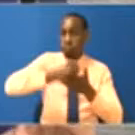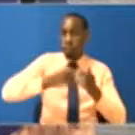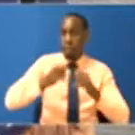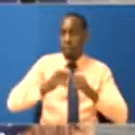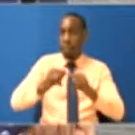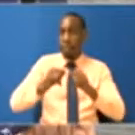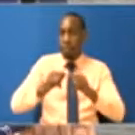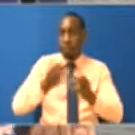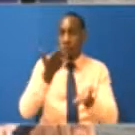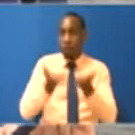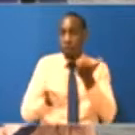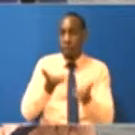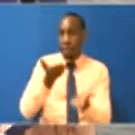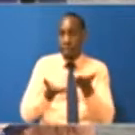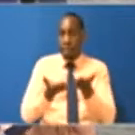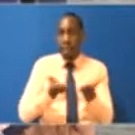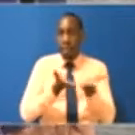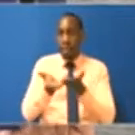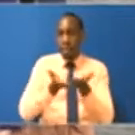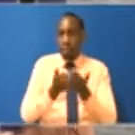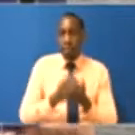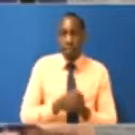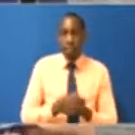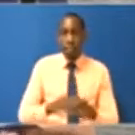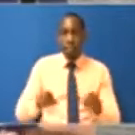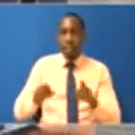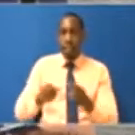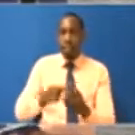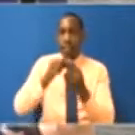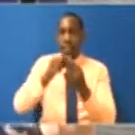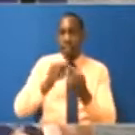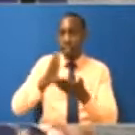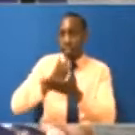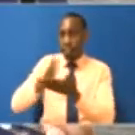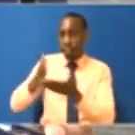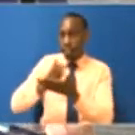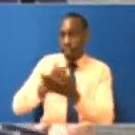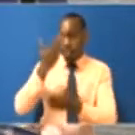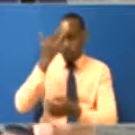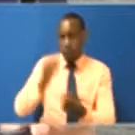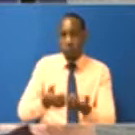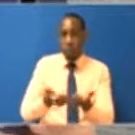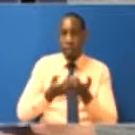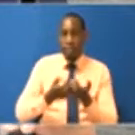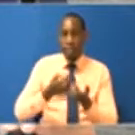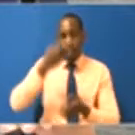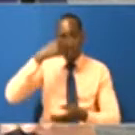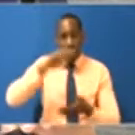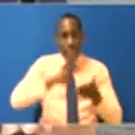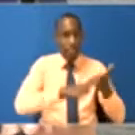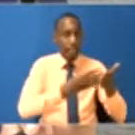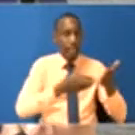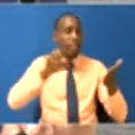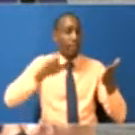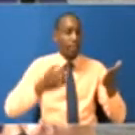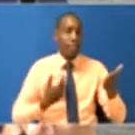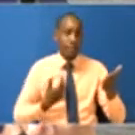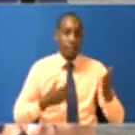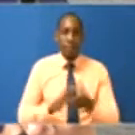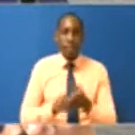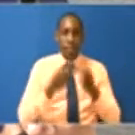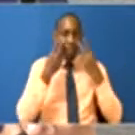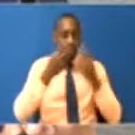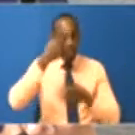implemented vis-a-vis the services and the particular sectors because you need a policy framework for that so i found